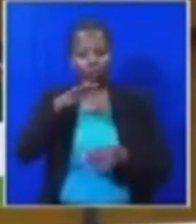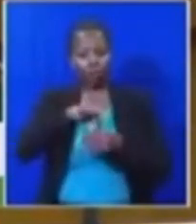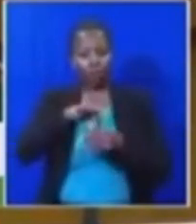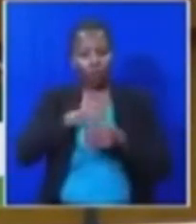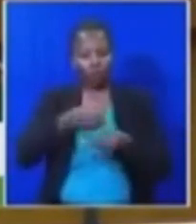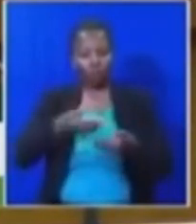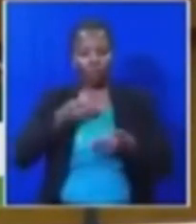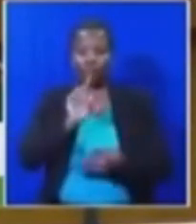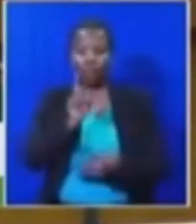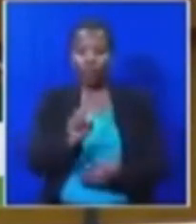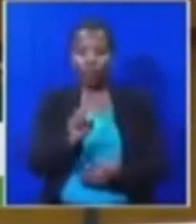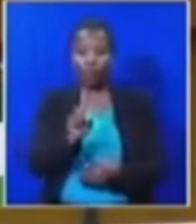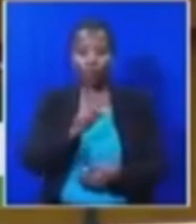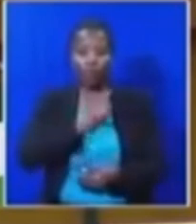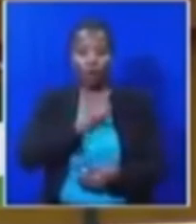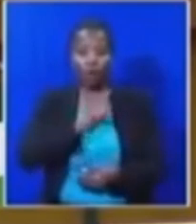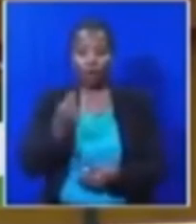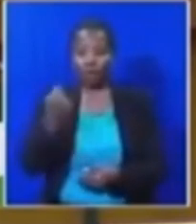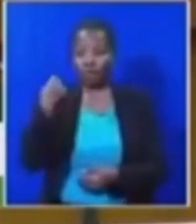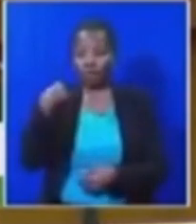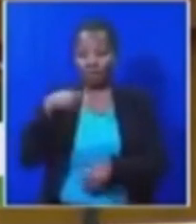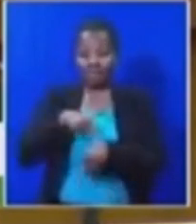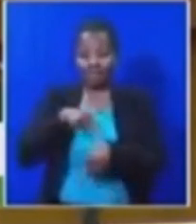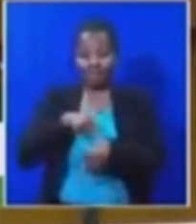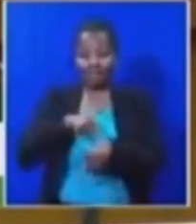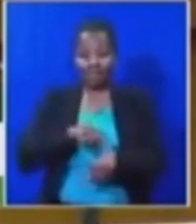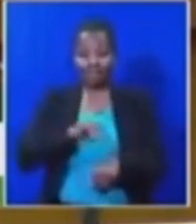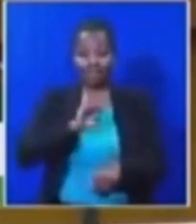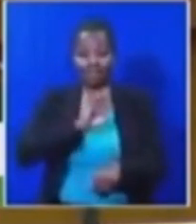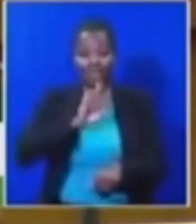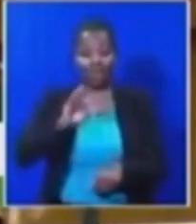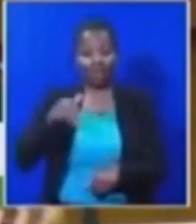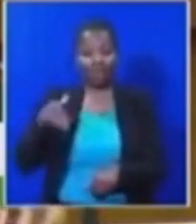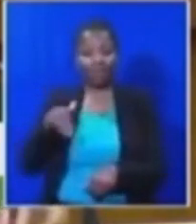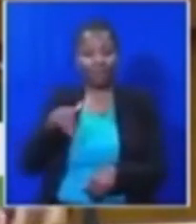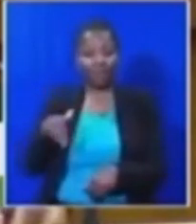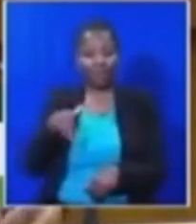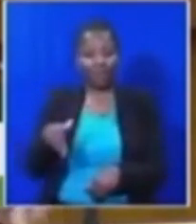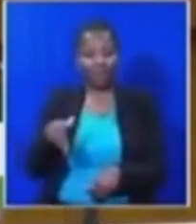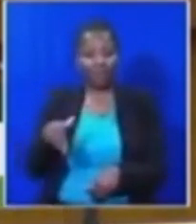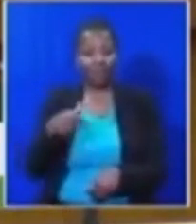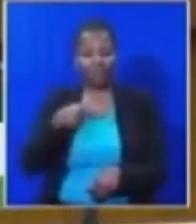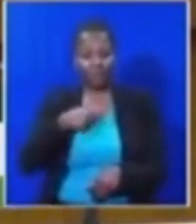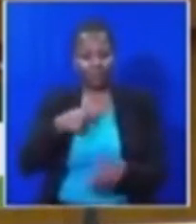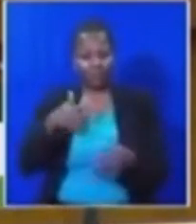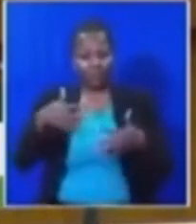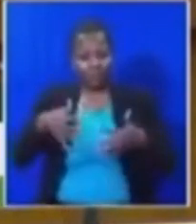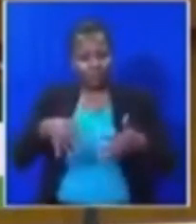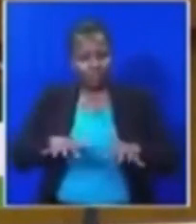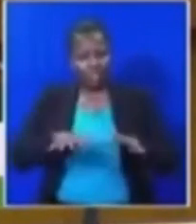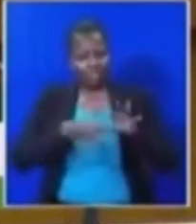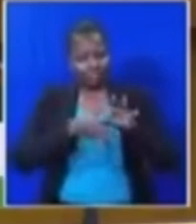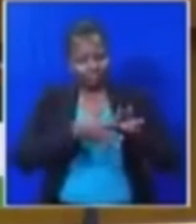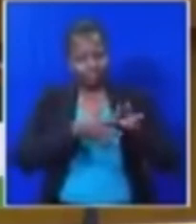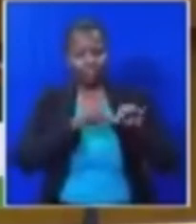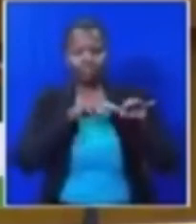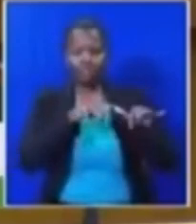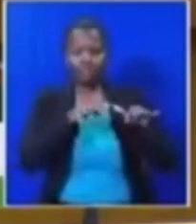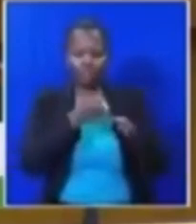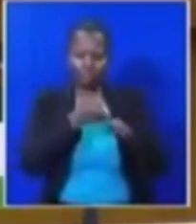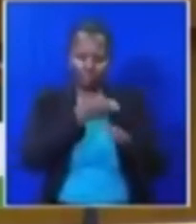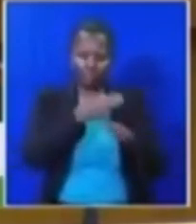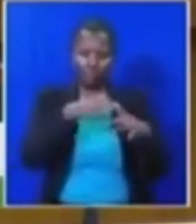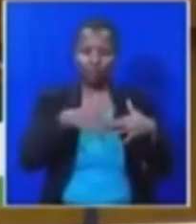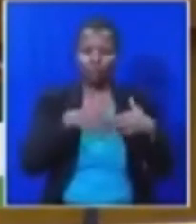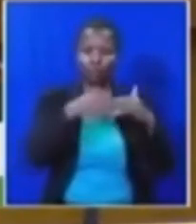time, there was no EFF. We related and we've been with the people of Marikana before the formation of the